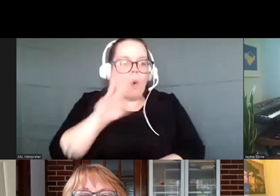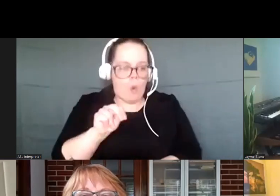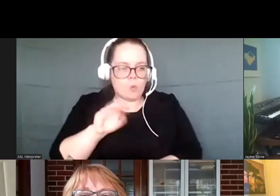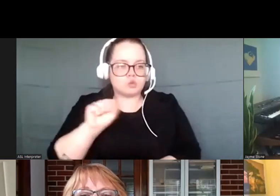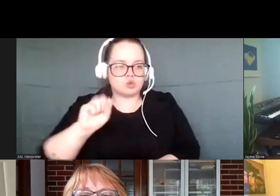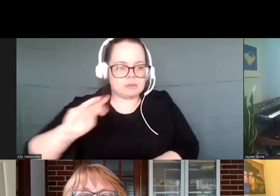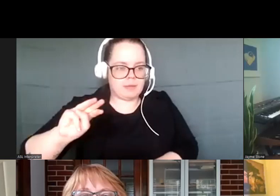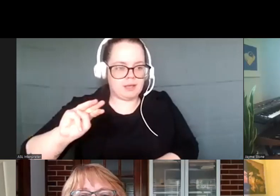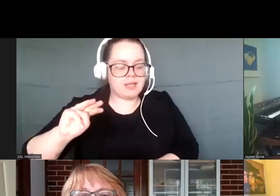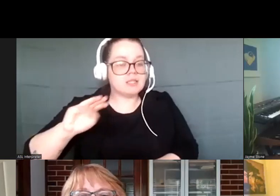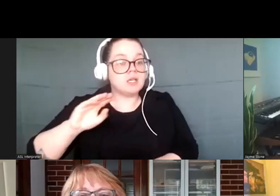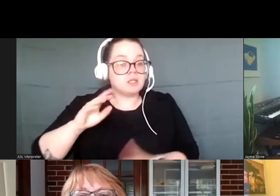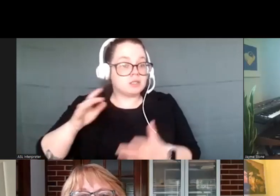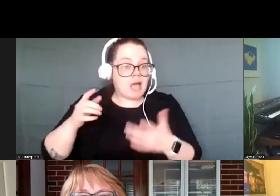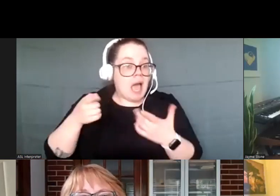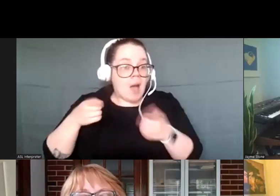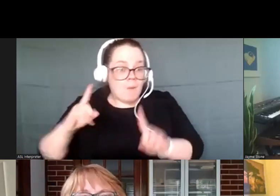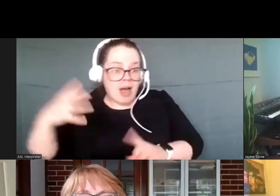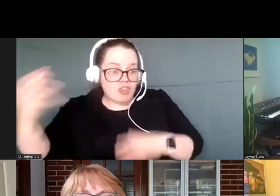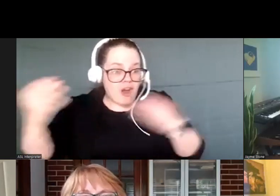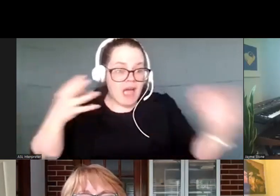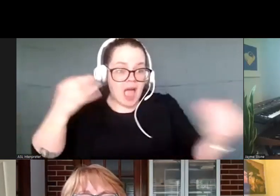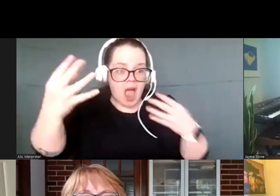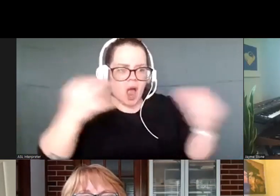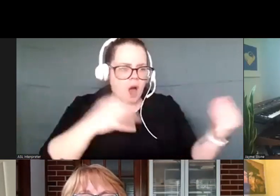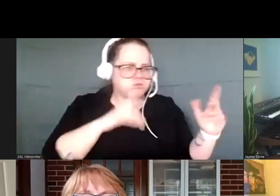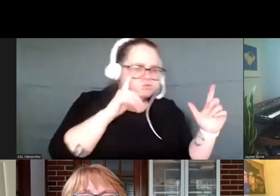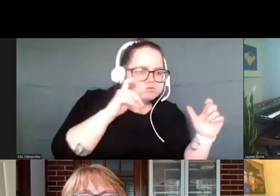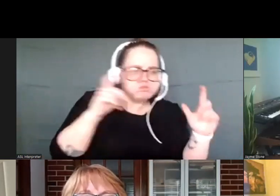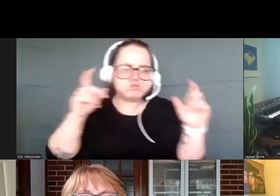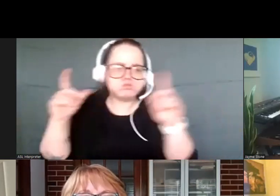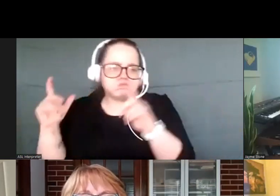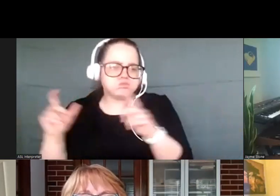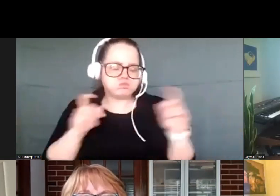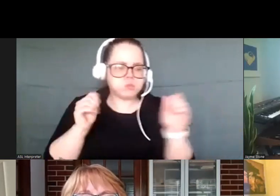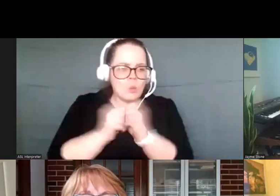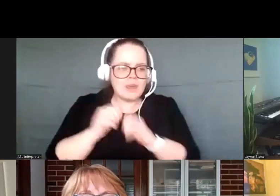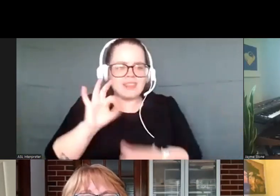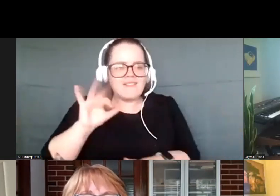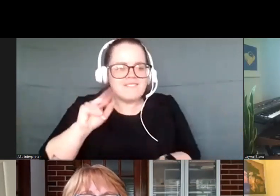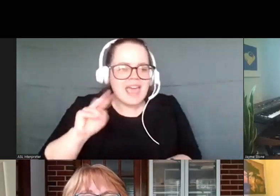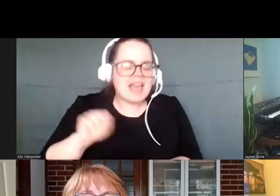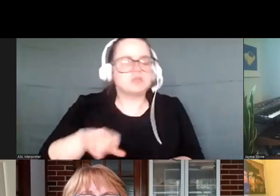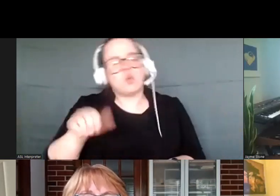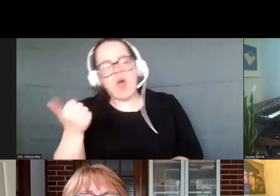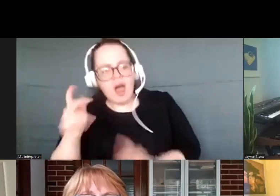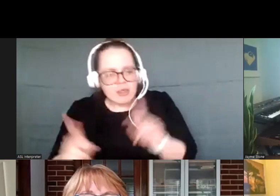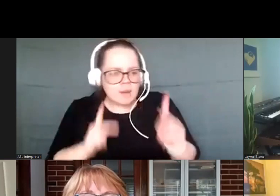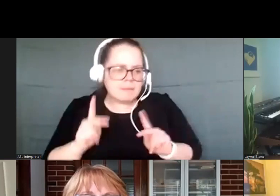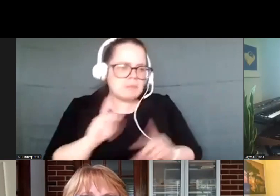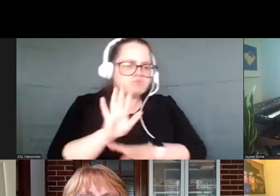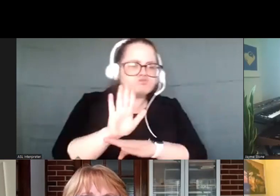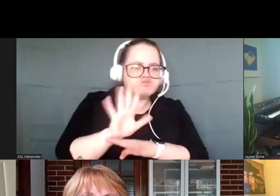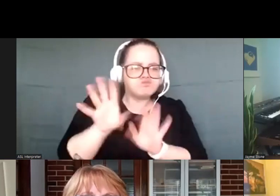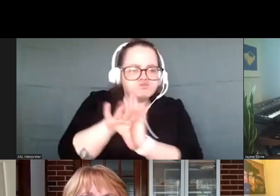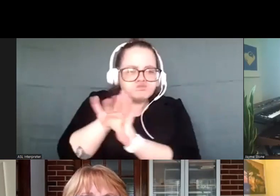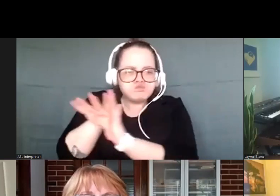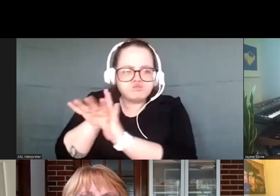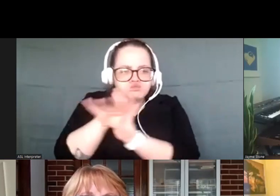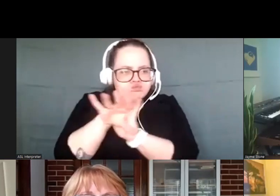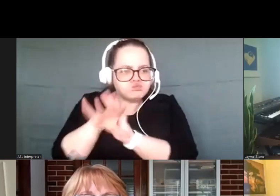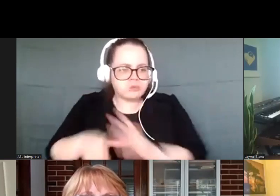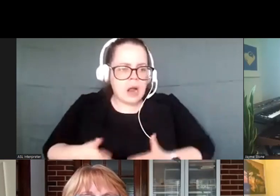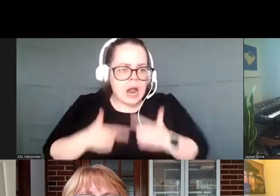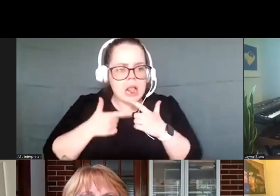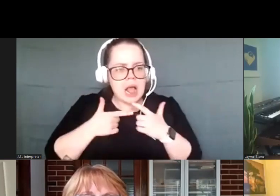And while they're out on the road, they're getting pictures taken, they're taking pictures with other people, or they're having people do a video of them on the stage. And then